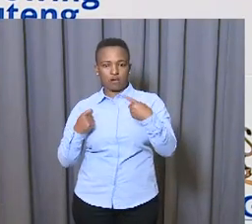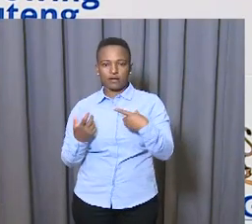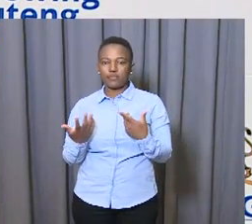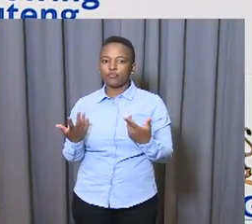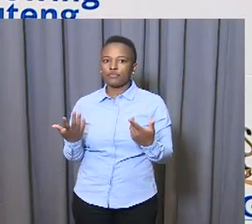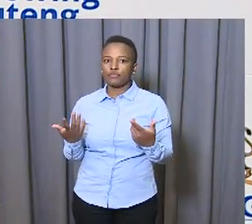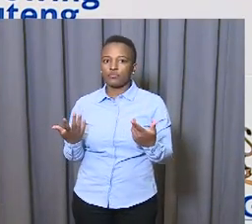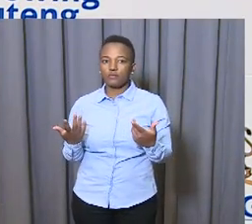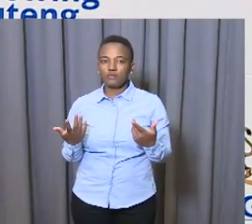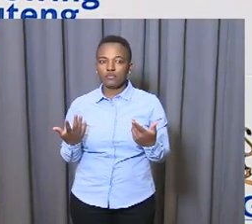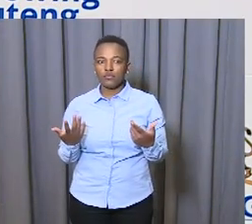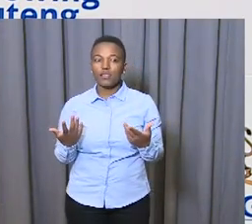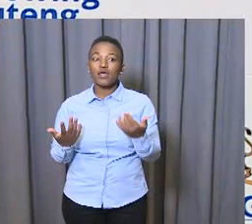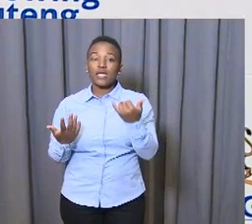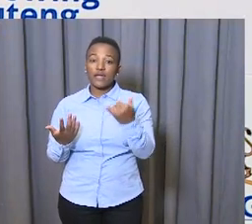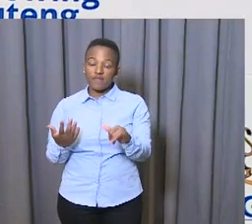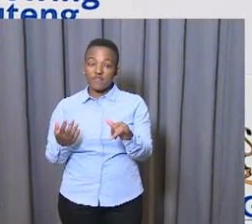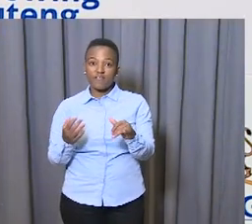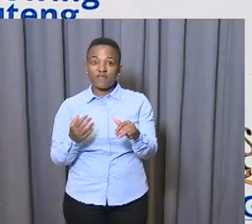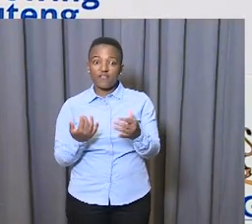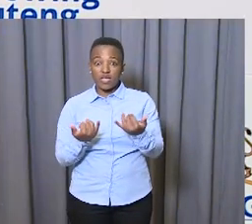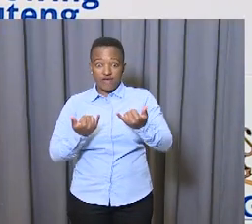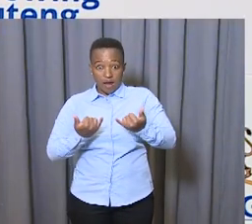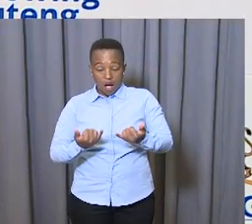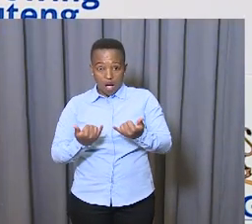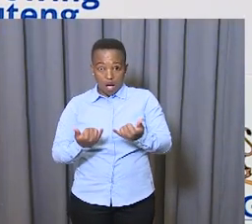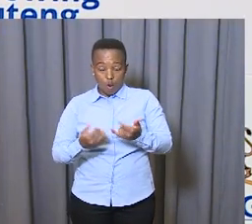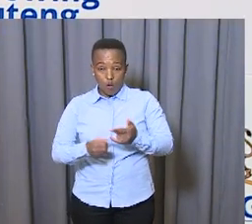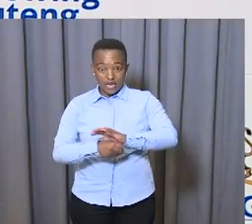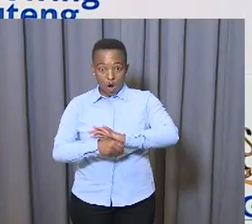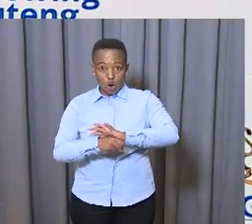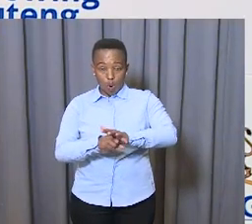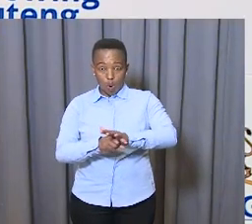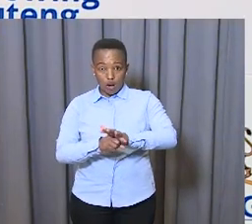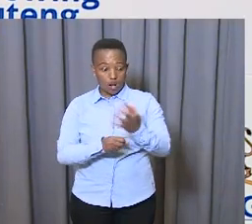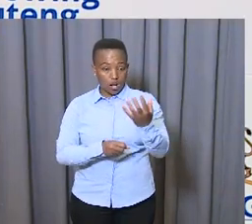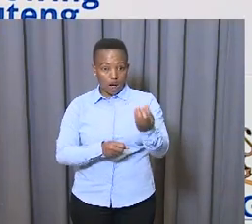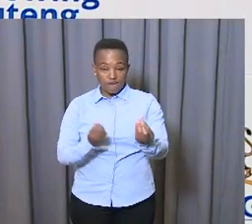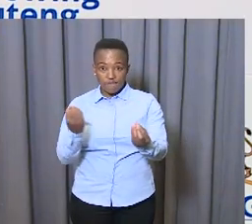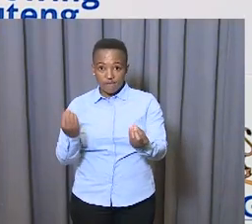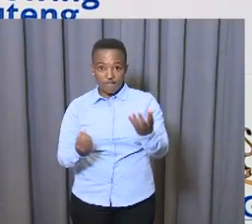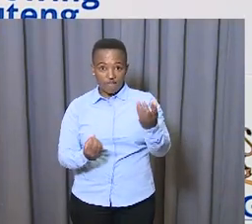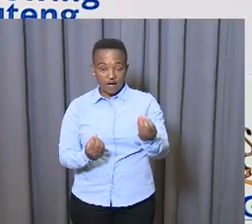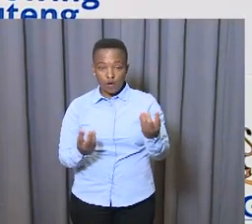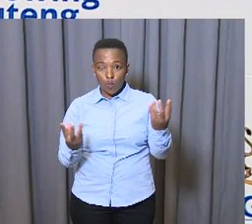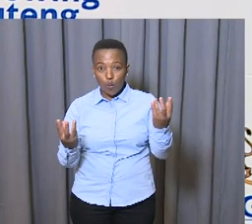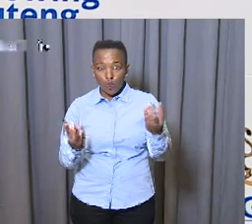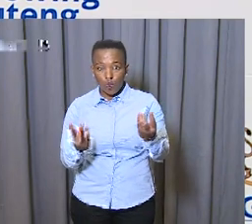I'm saying if we were to go at the rate we are going, the rate of infections low,